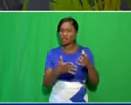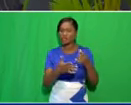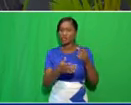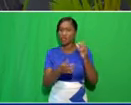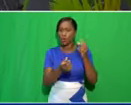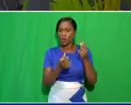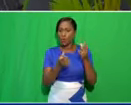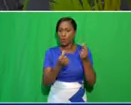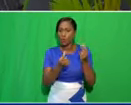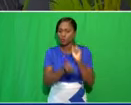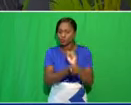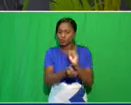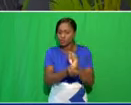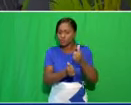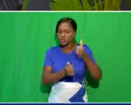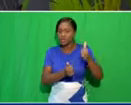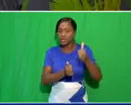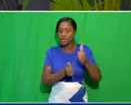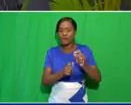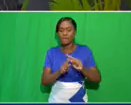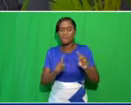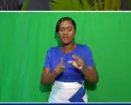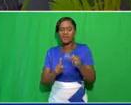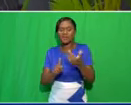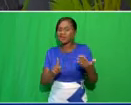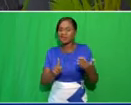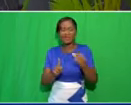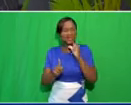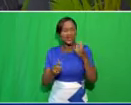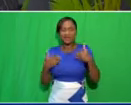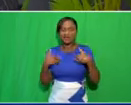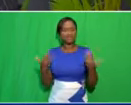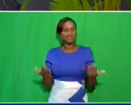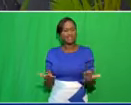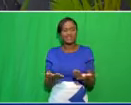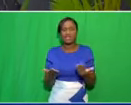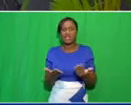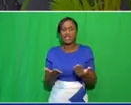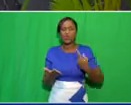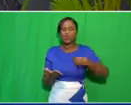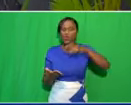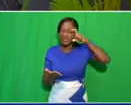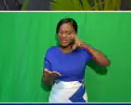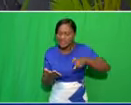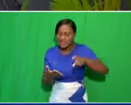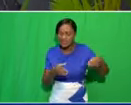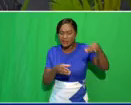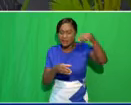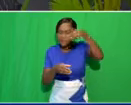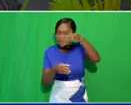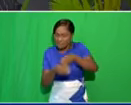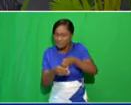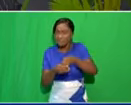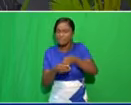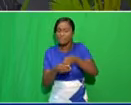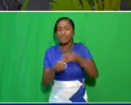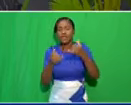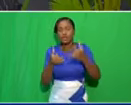other things that are absent in our system which we need to put in as we move along